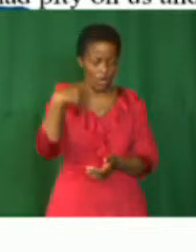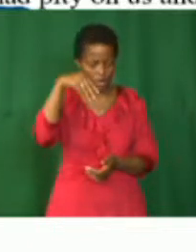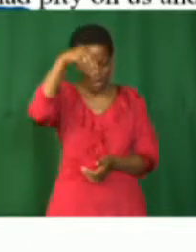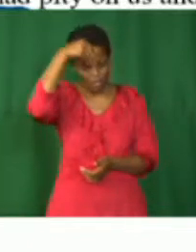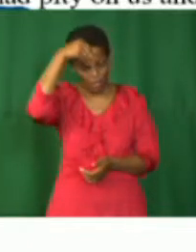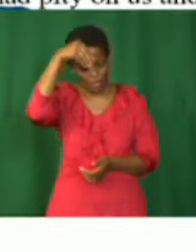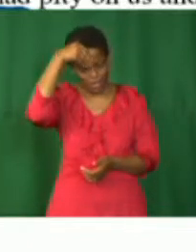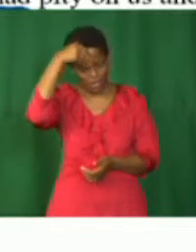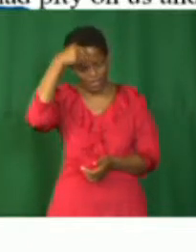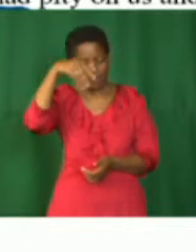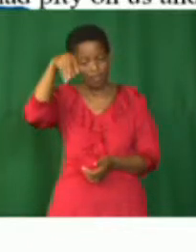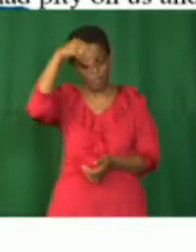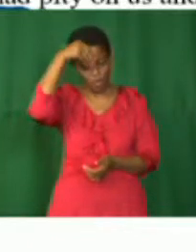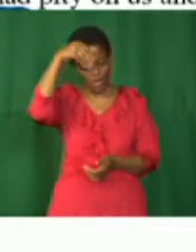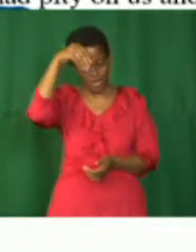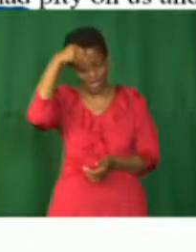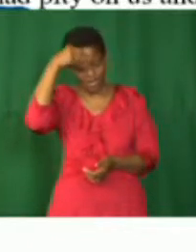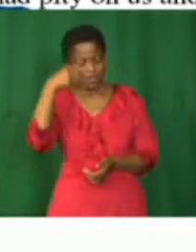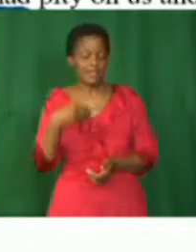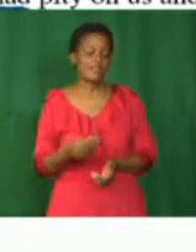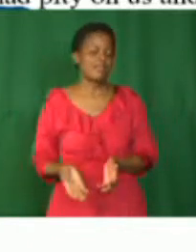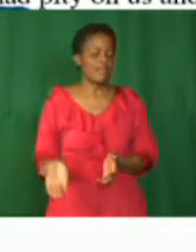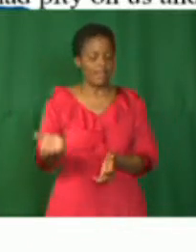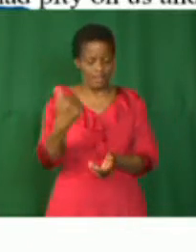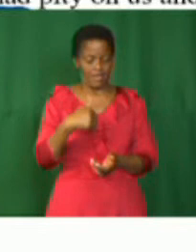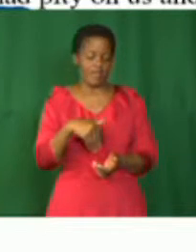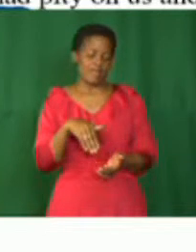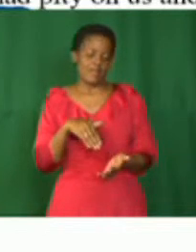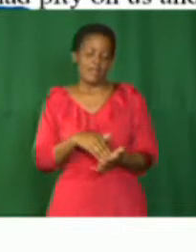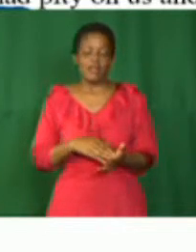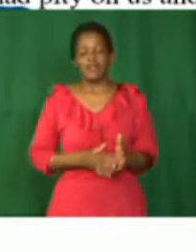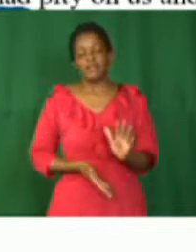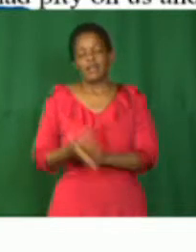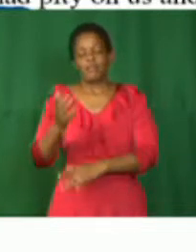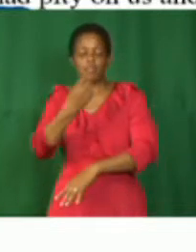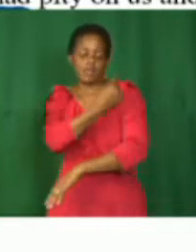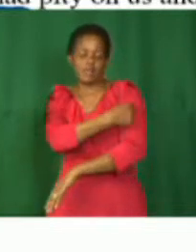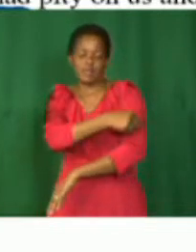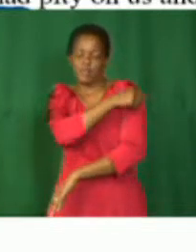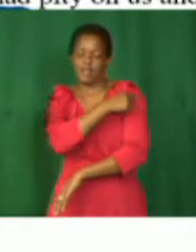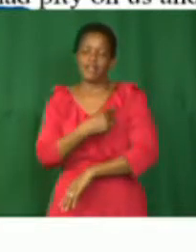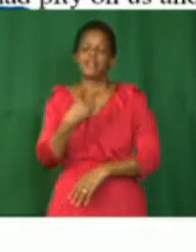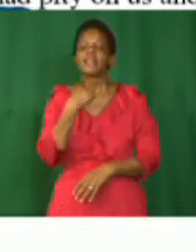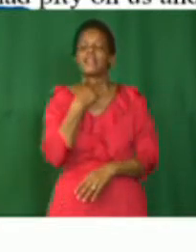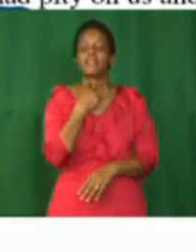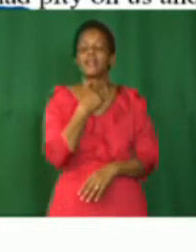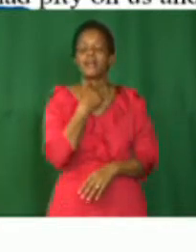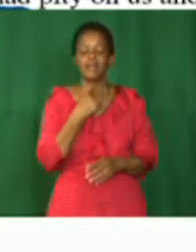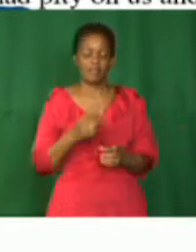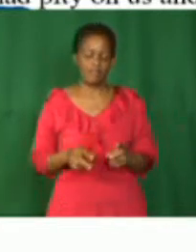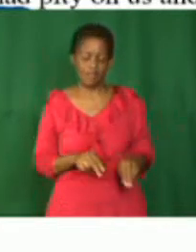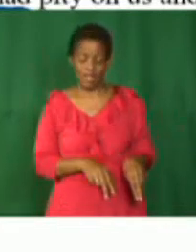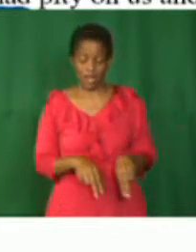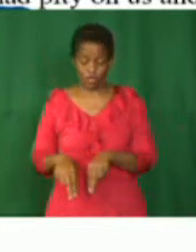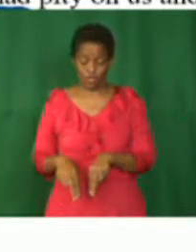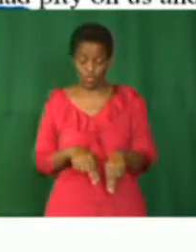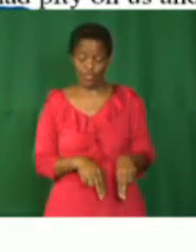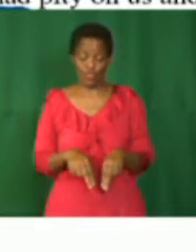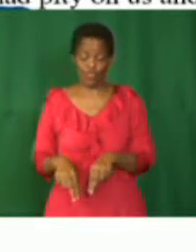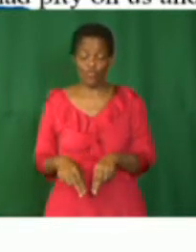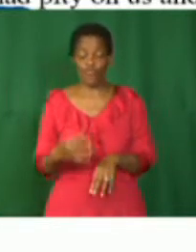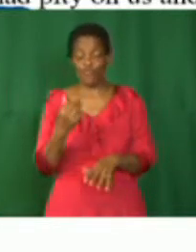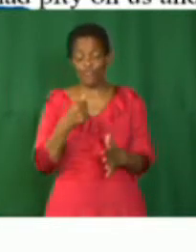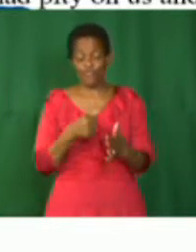The police came and took us to the hospital in Tlatikulu, where we were observed by doctors for 3 days. On